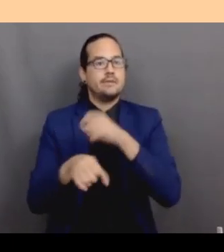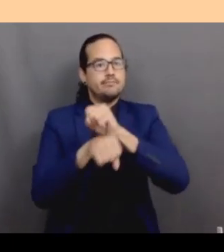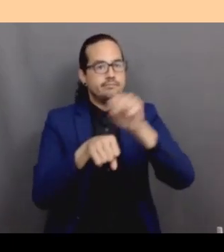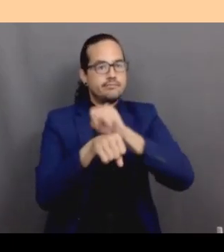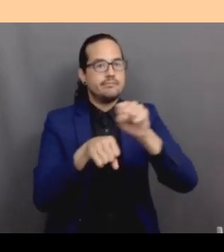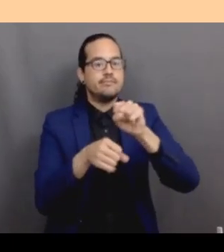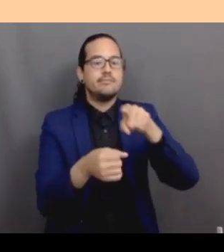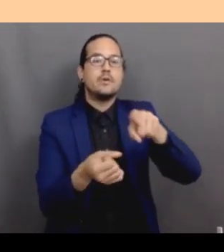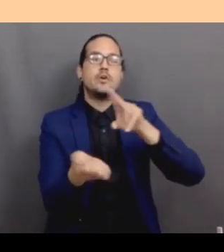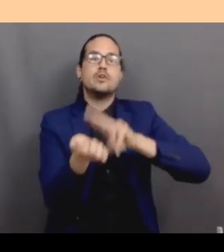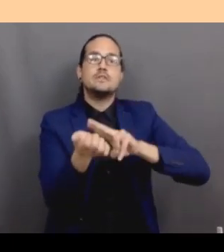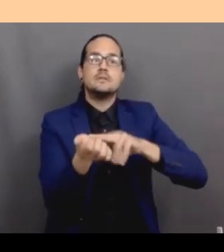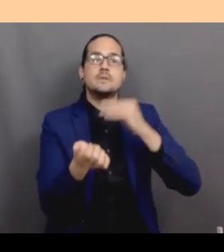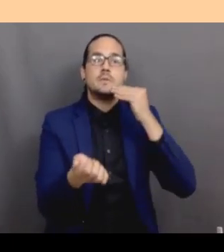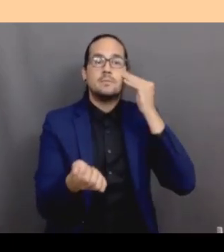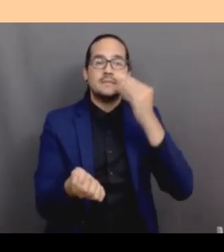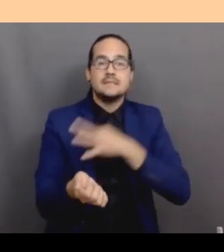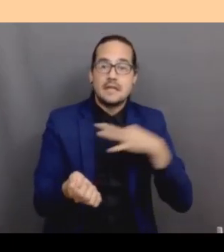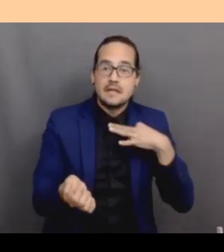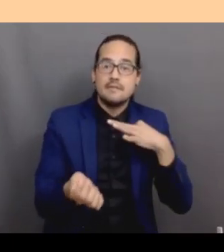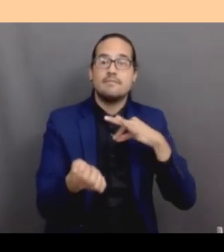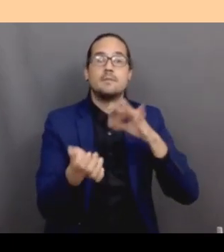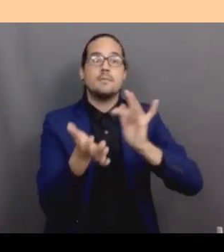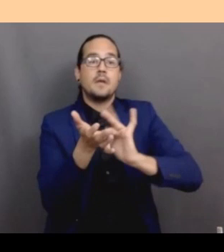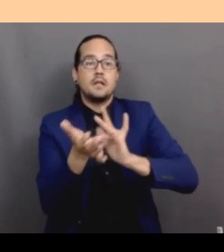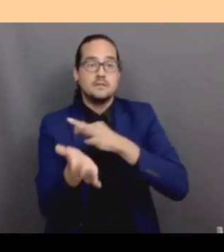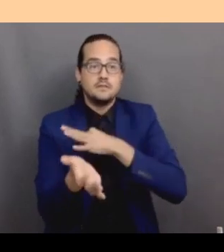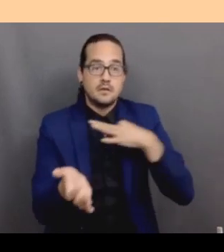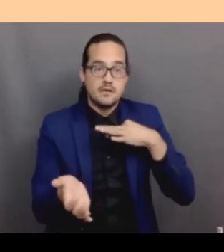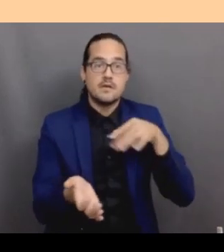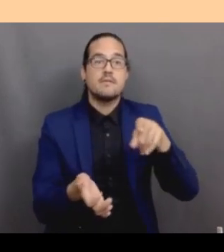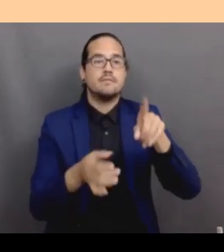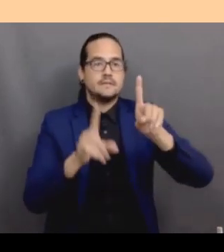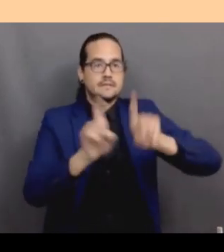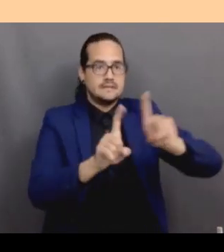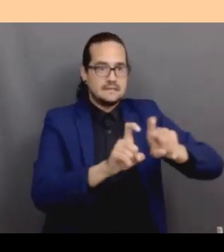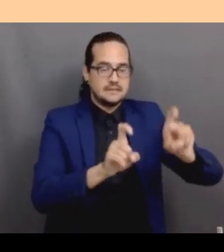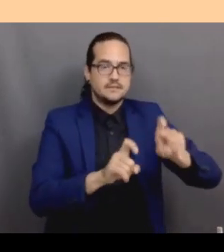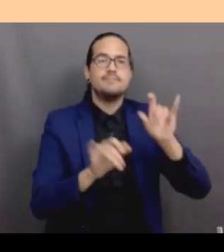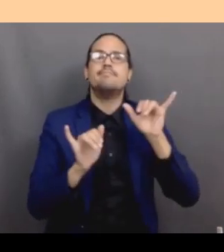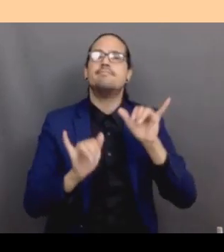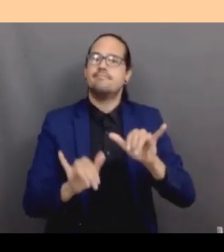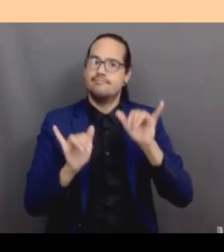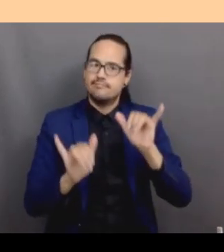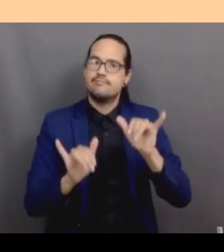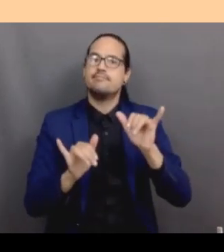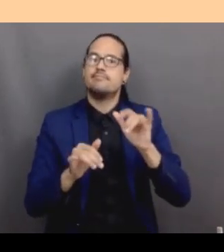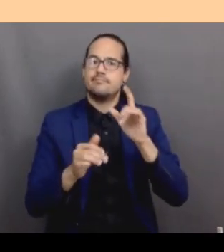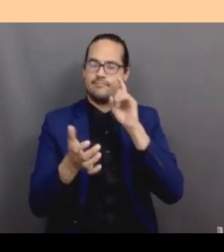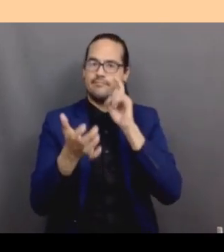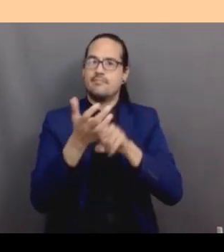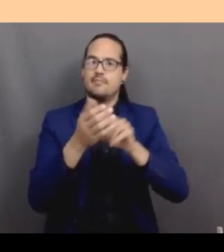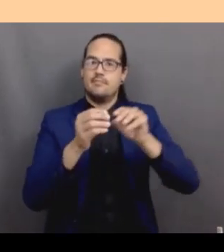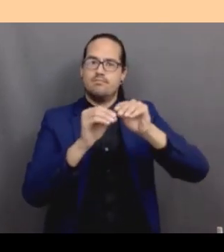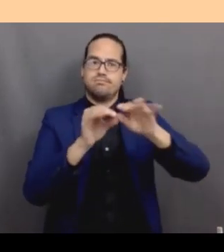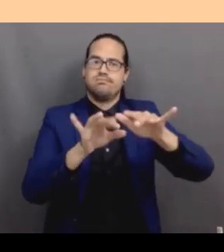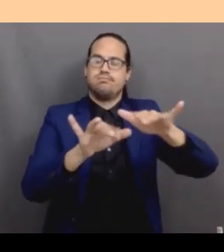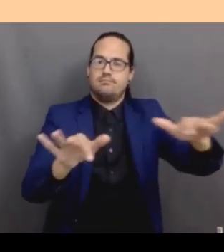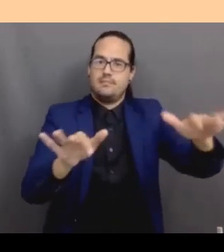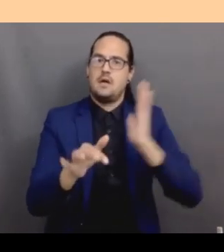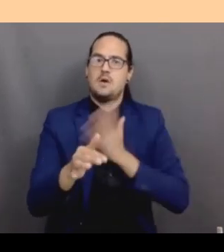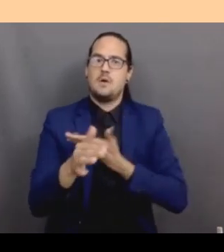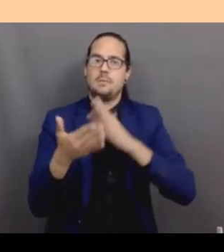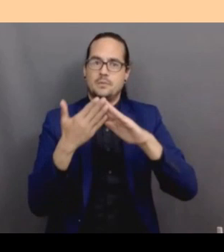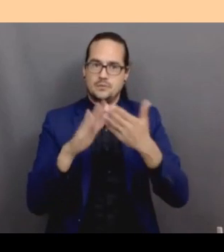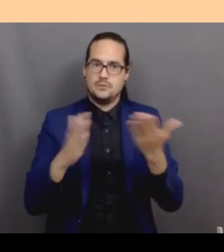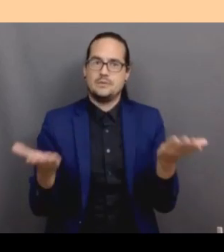cases and outbreaks in these facilities. And once we ensure that we can meet the needs of this group, we'll be expanding it to other essential workers, starting first with